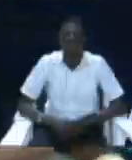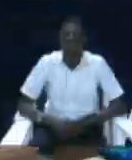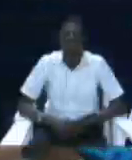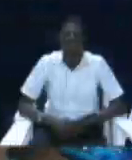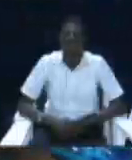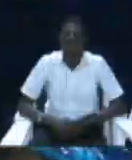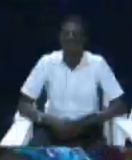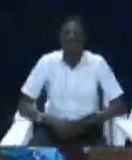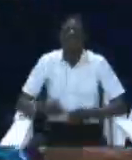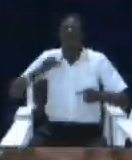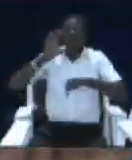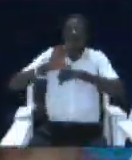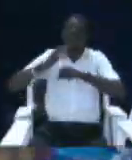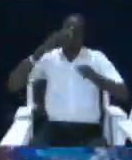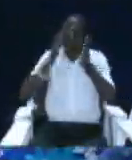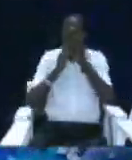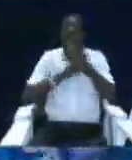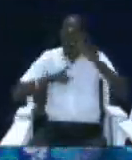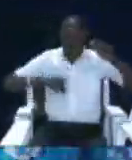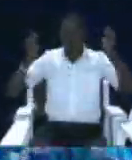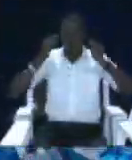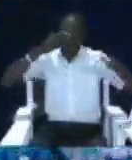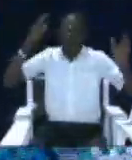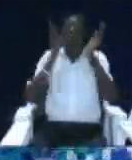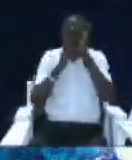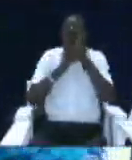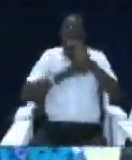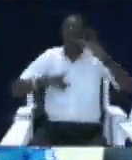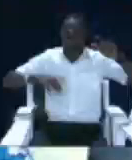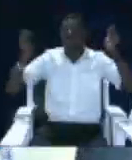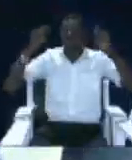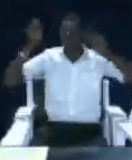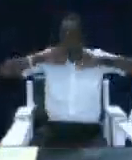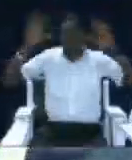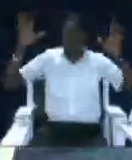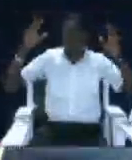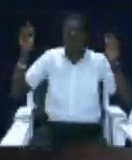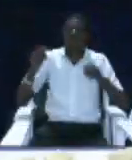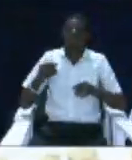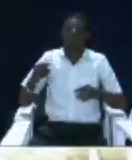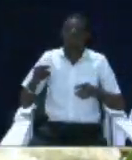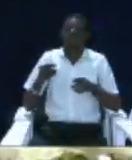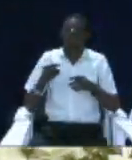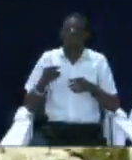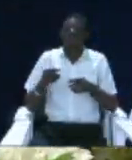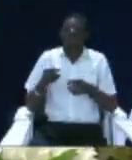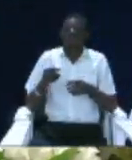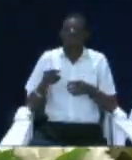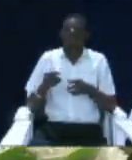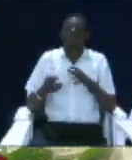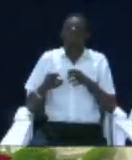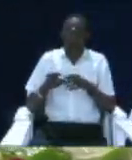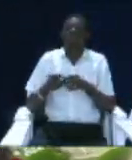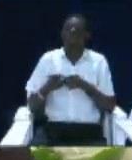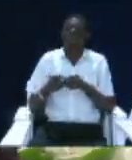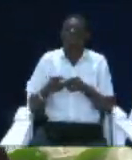Church, praise the Lord. Church, praise the Lord. You can be sitting there and be greeting the King of Kings, the